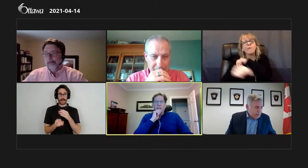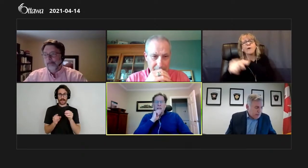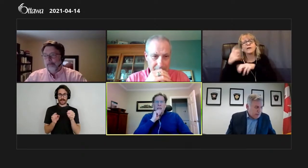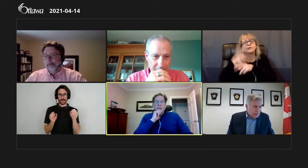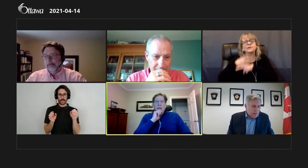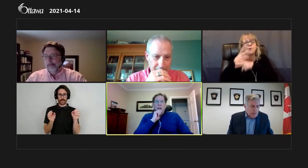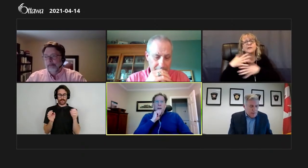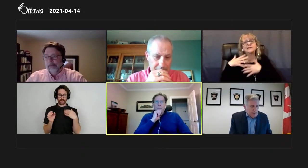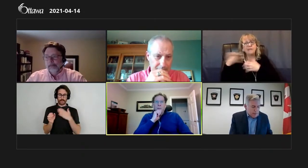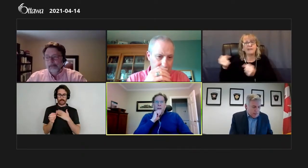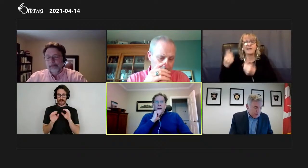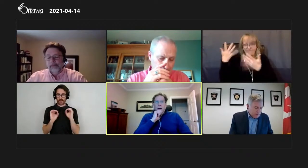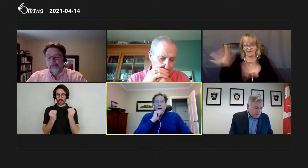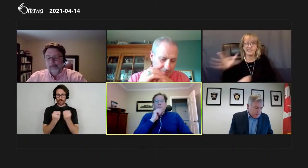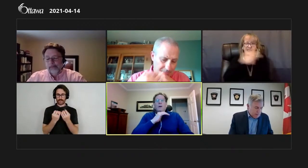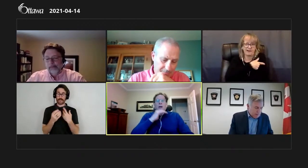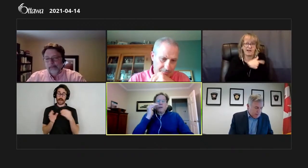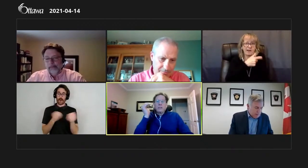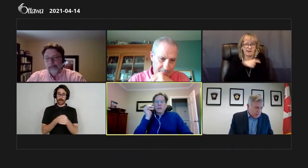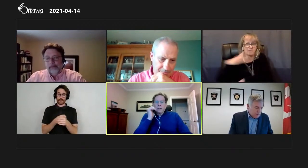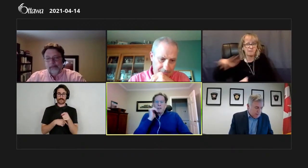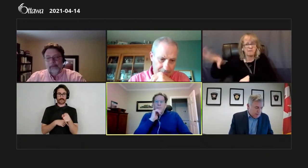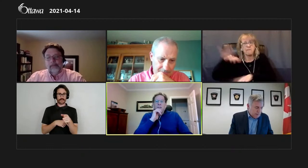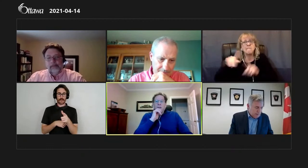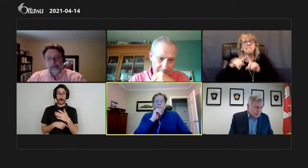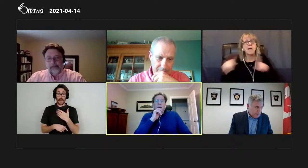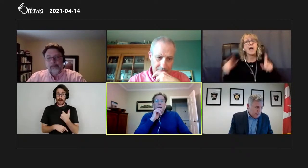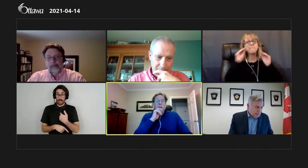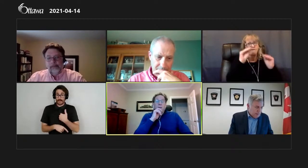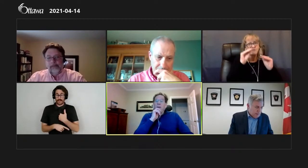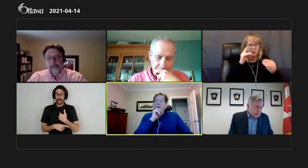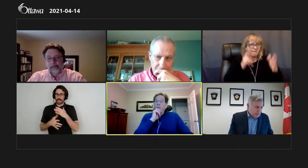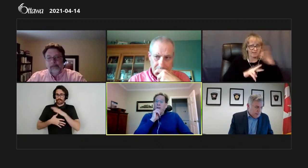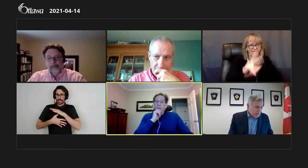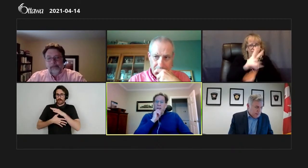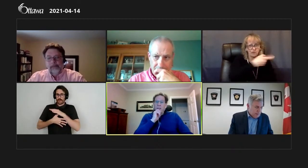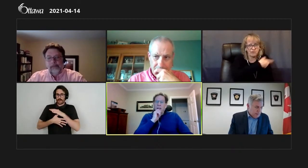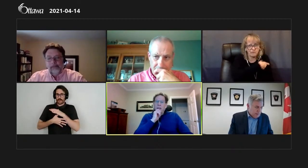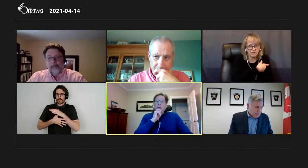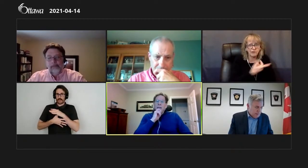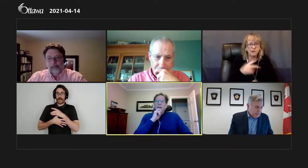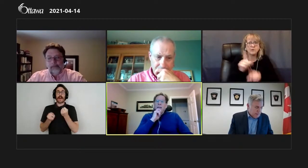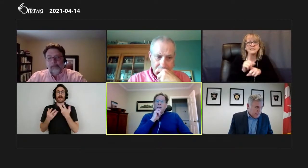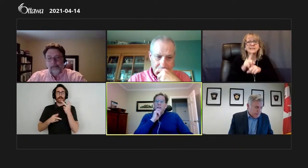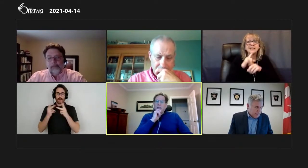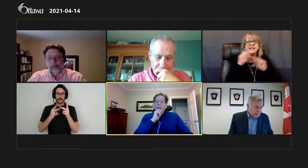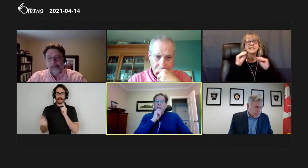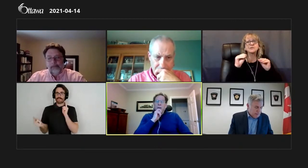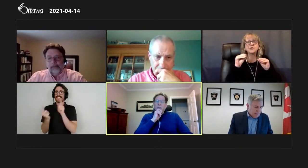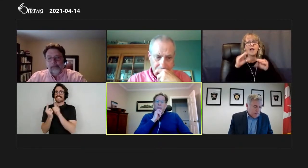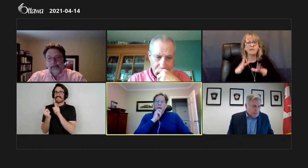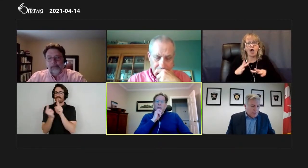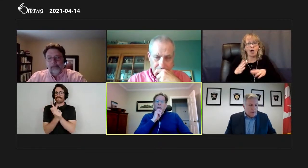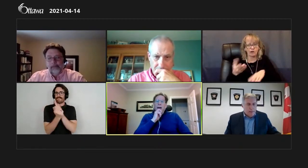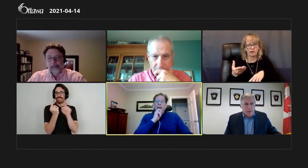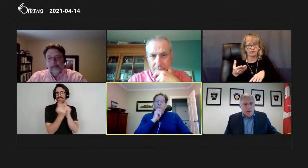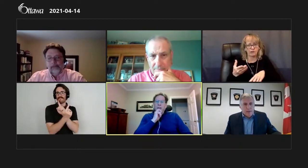clinic, I'm prioritized based on my degree of front facing. Is there